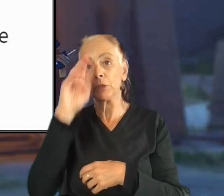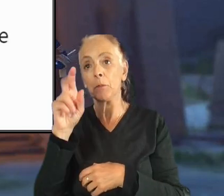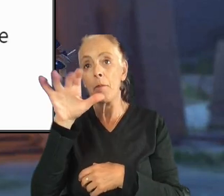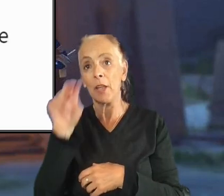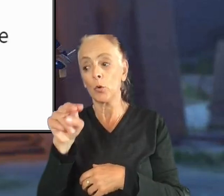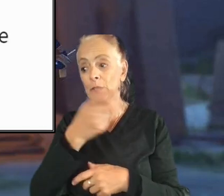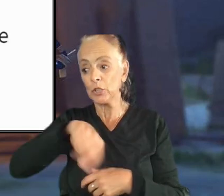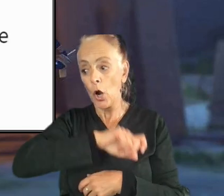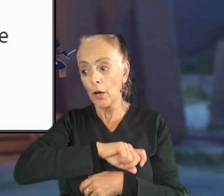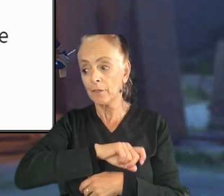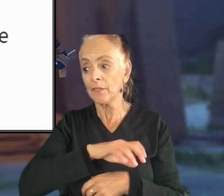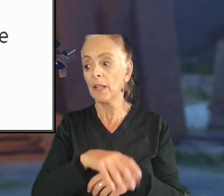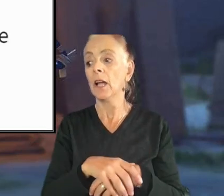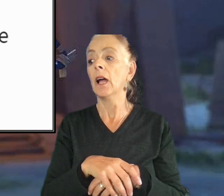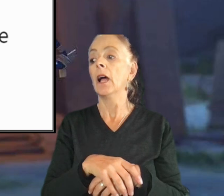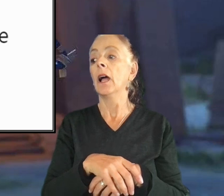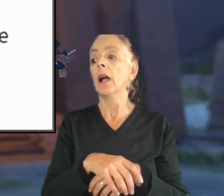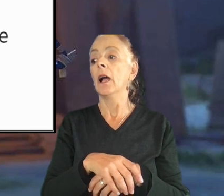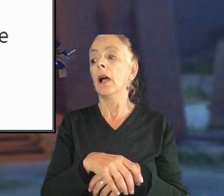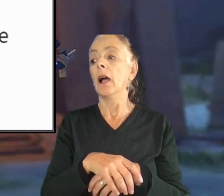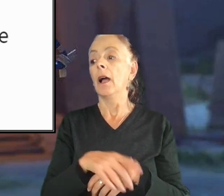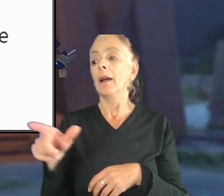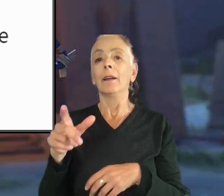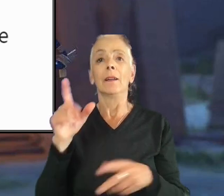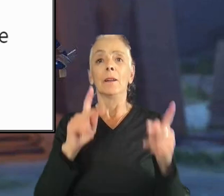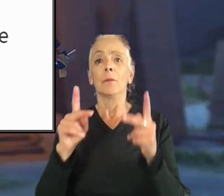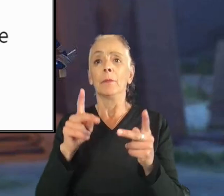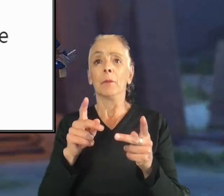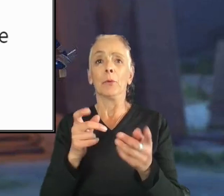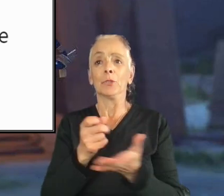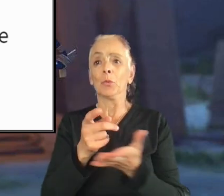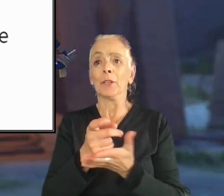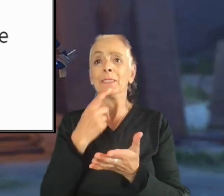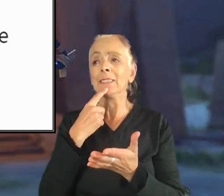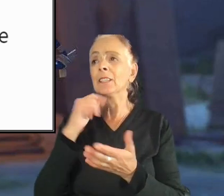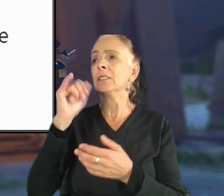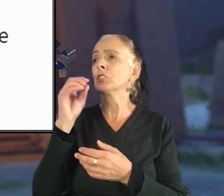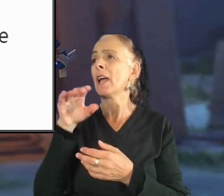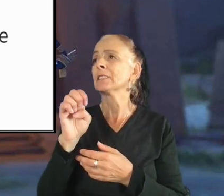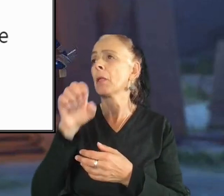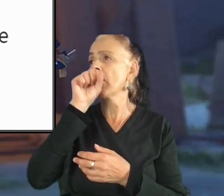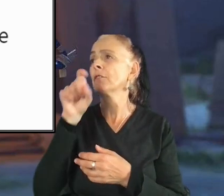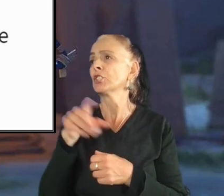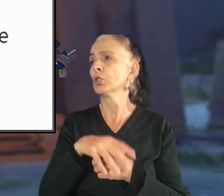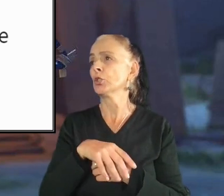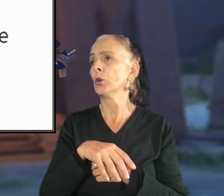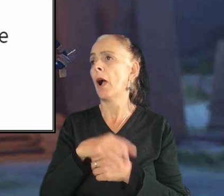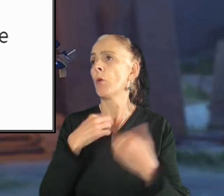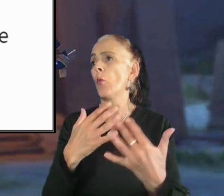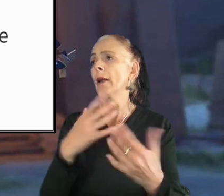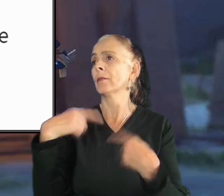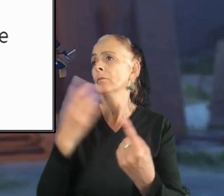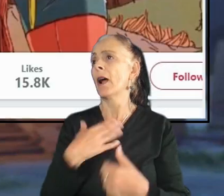This meant the world to Twitter user Jasmine Loves You. She says, "I've been waiting all my life for this." And honestly, I've been waiting